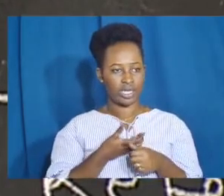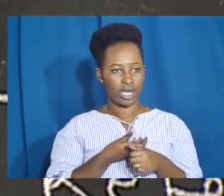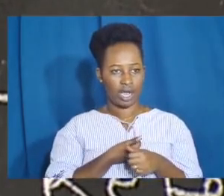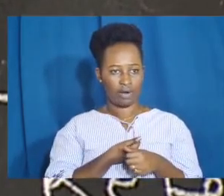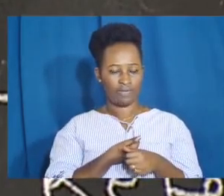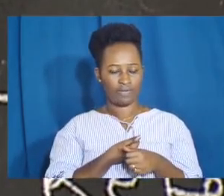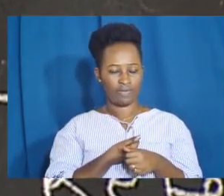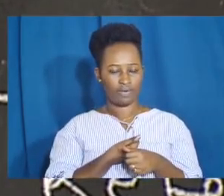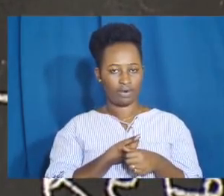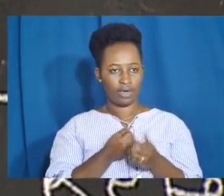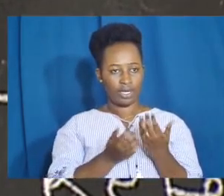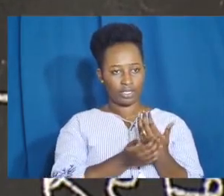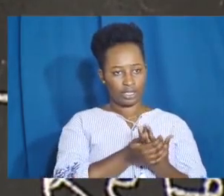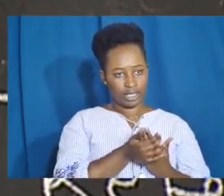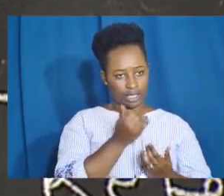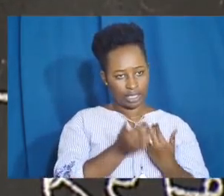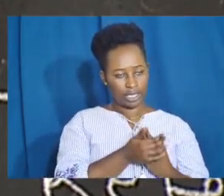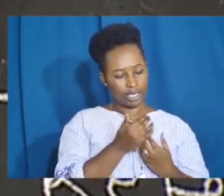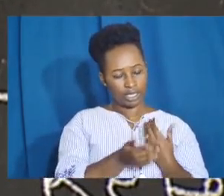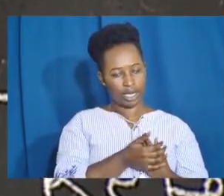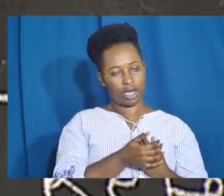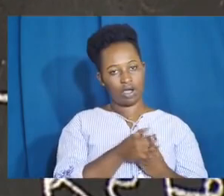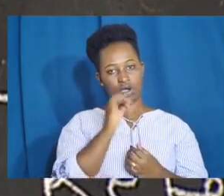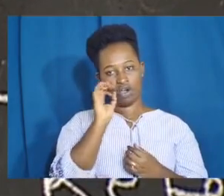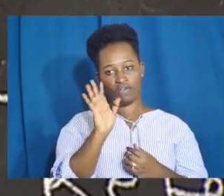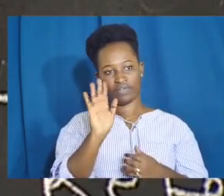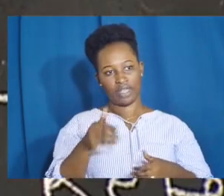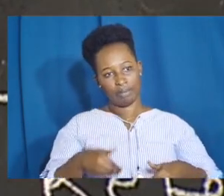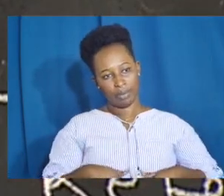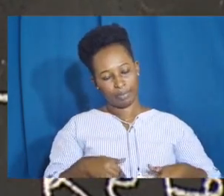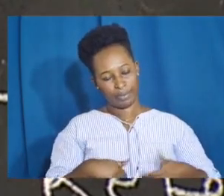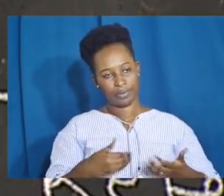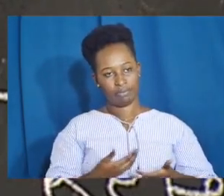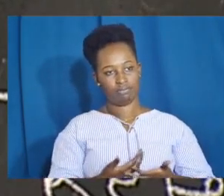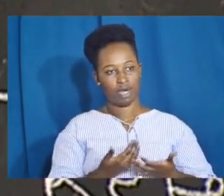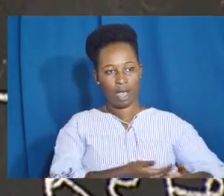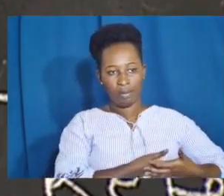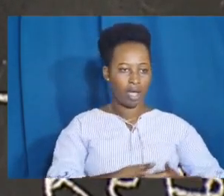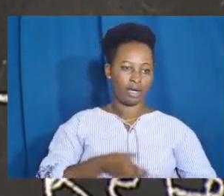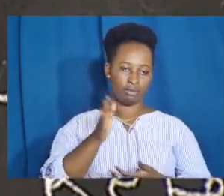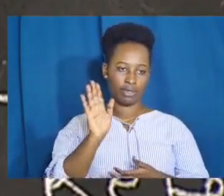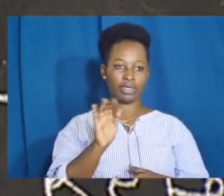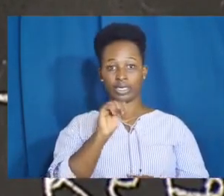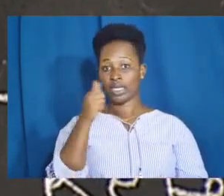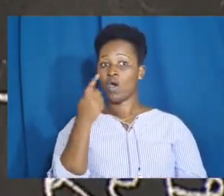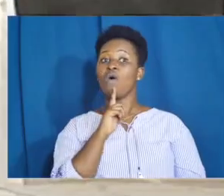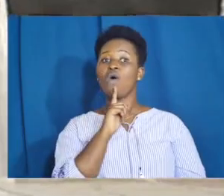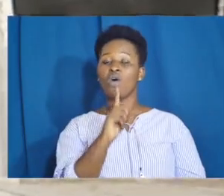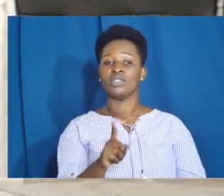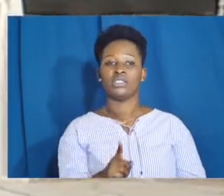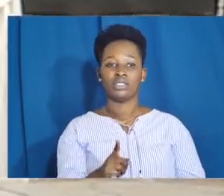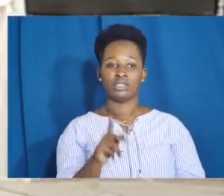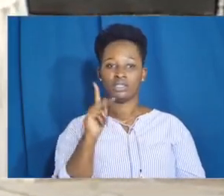take care of their young ones. They belong to class Mammalia, and then order